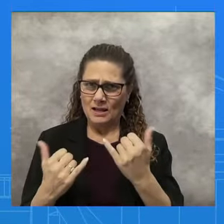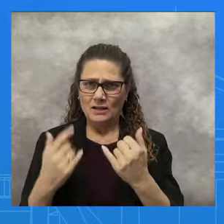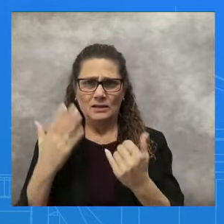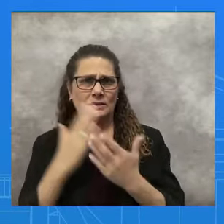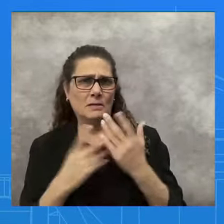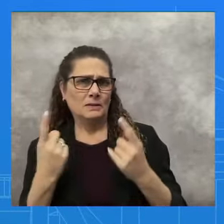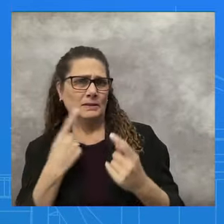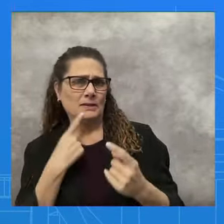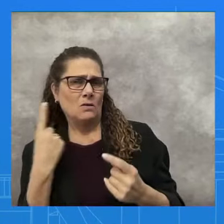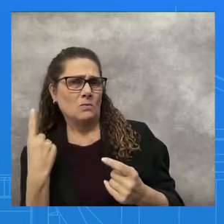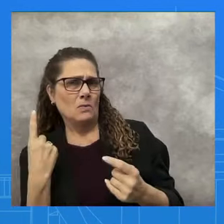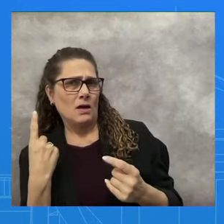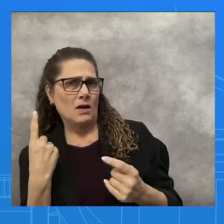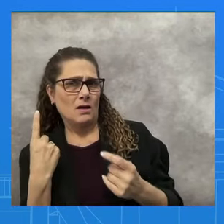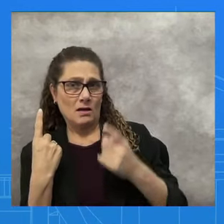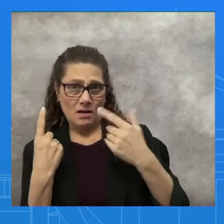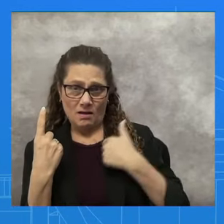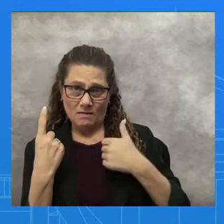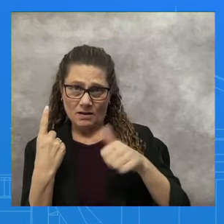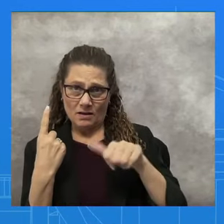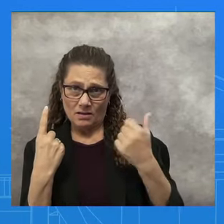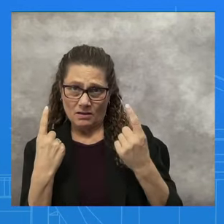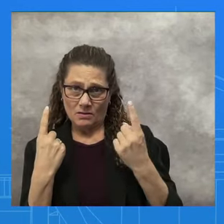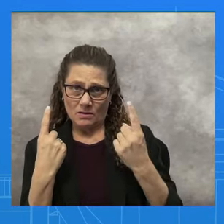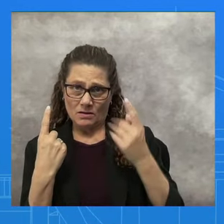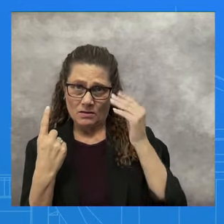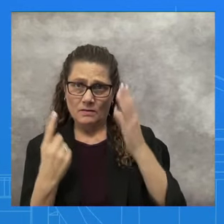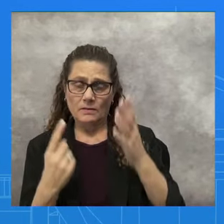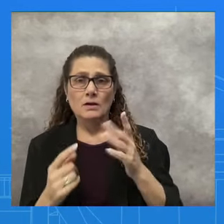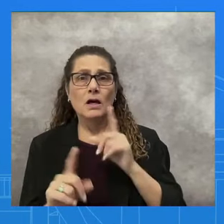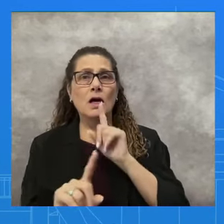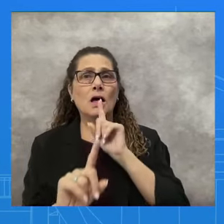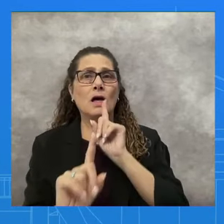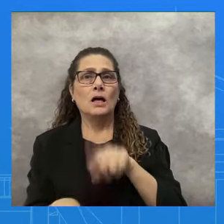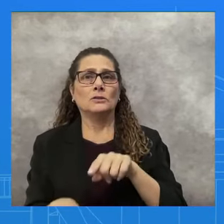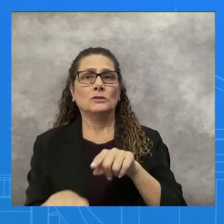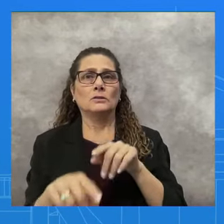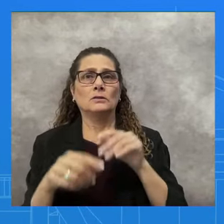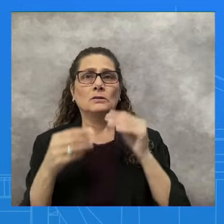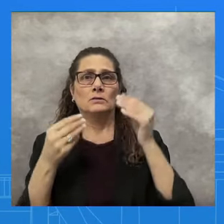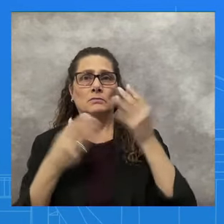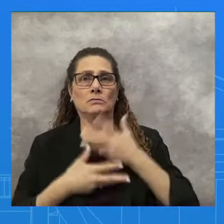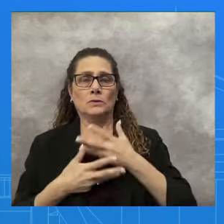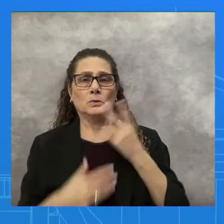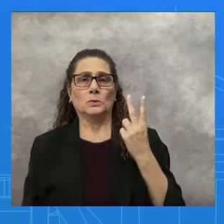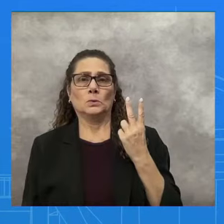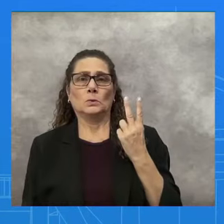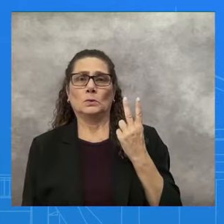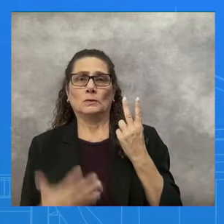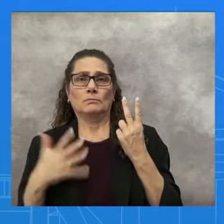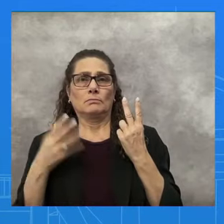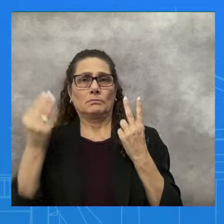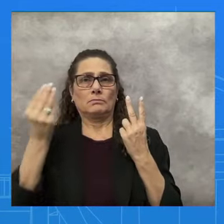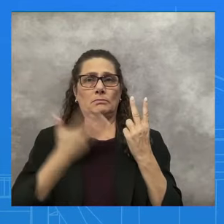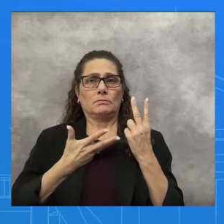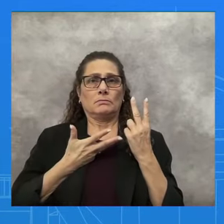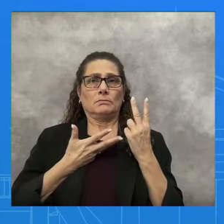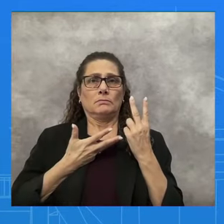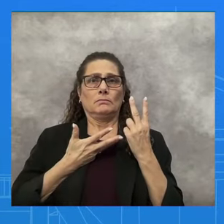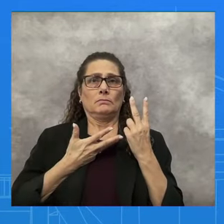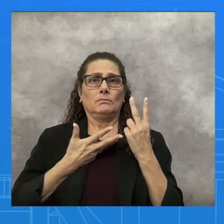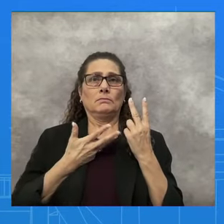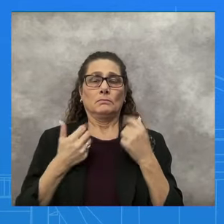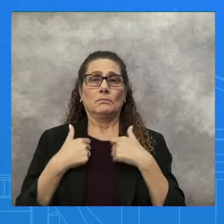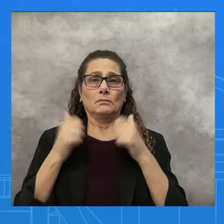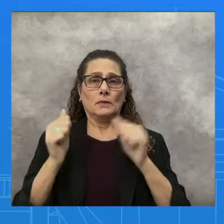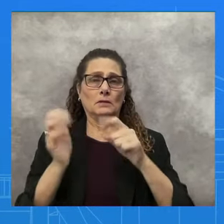did not know I have different information. From what I've been told from the team, the number that we have is two. And I can go back to make sure, but that is what I've been told